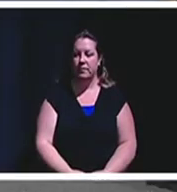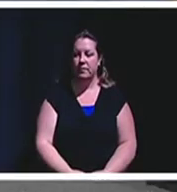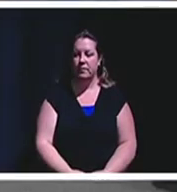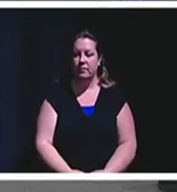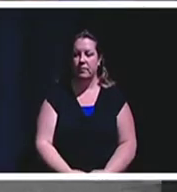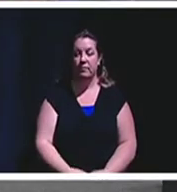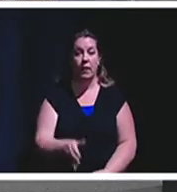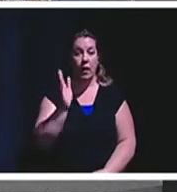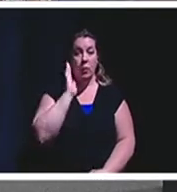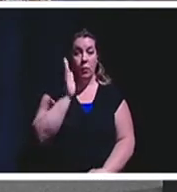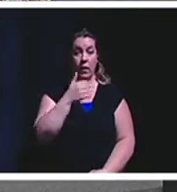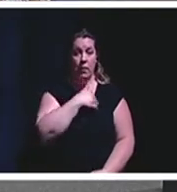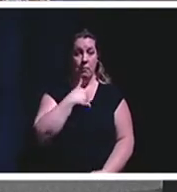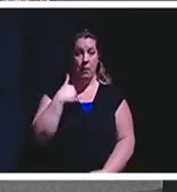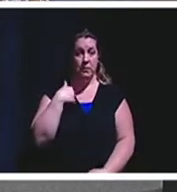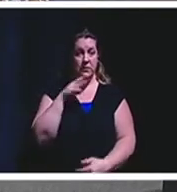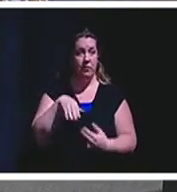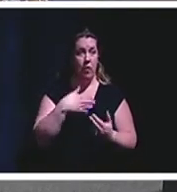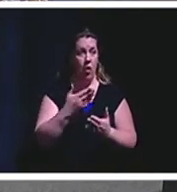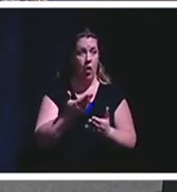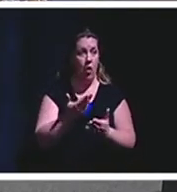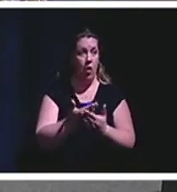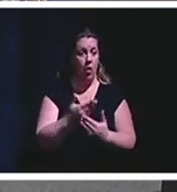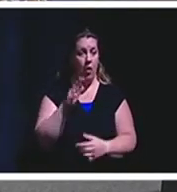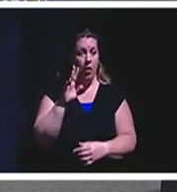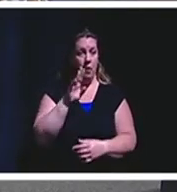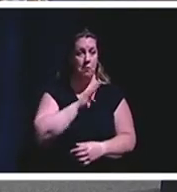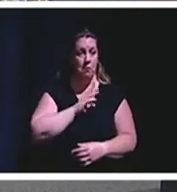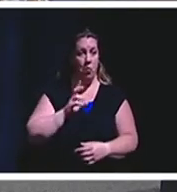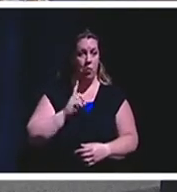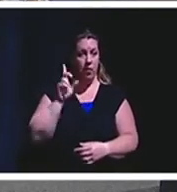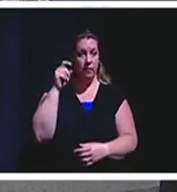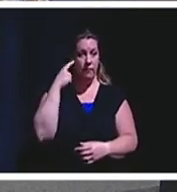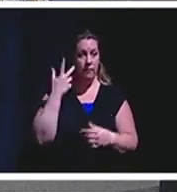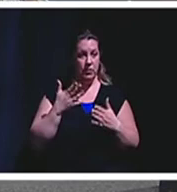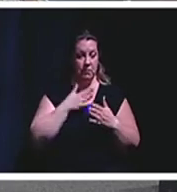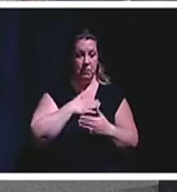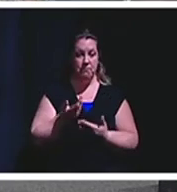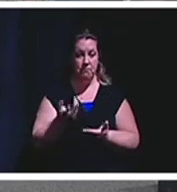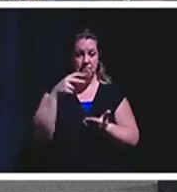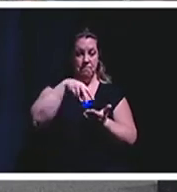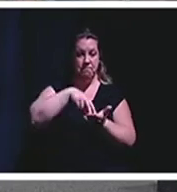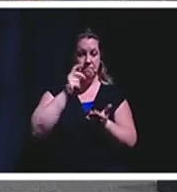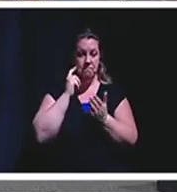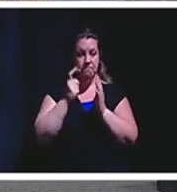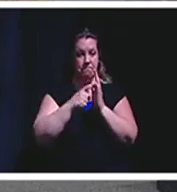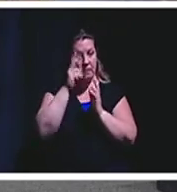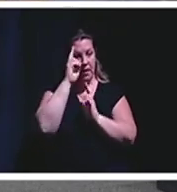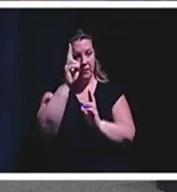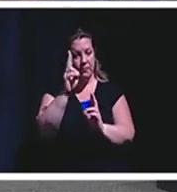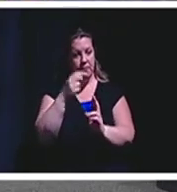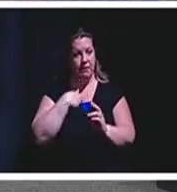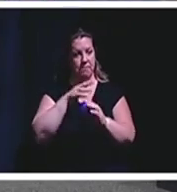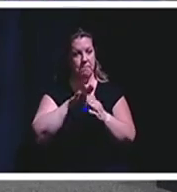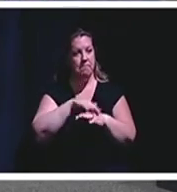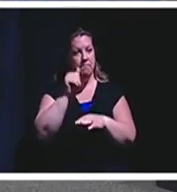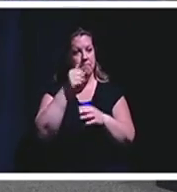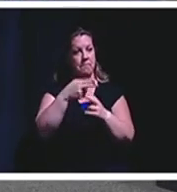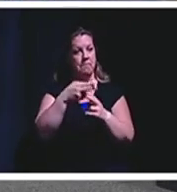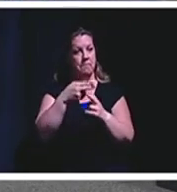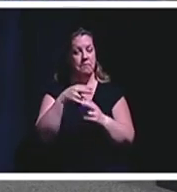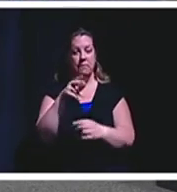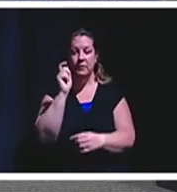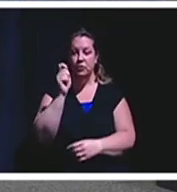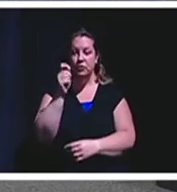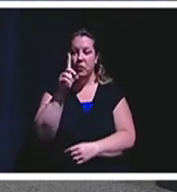Will the members of the Law Center's Board of Governors also please rise and be recognized as I call your name? Judge